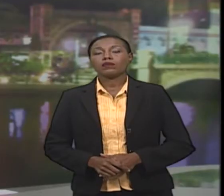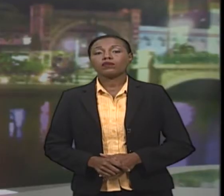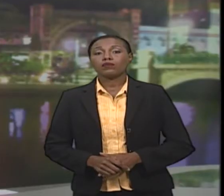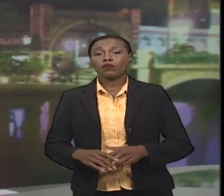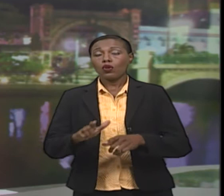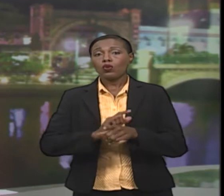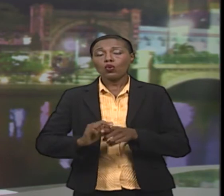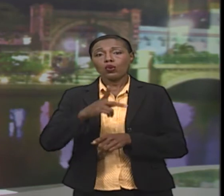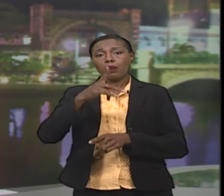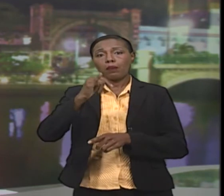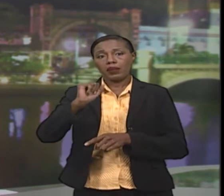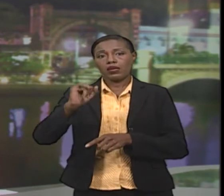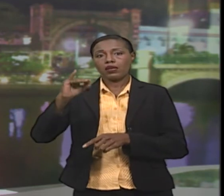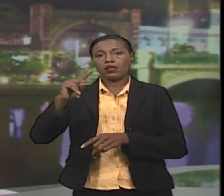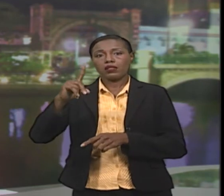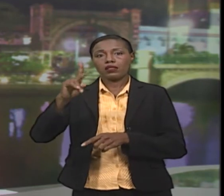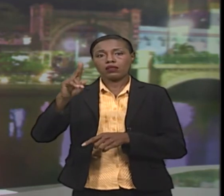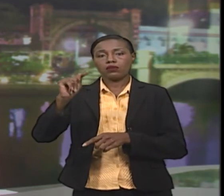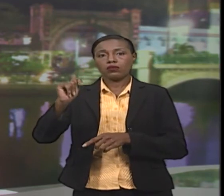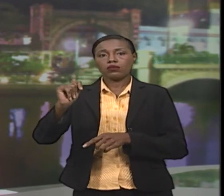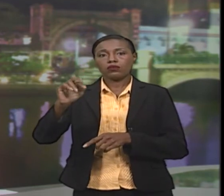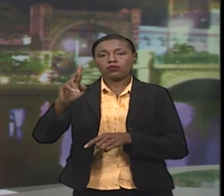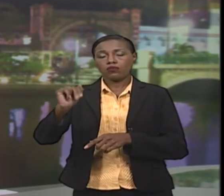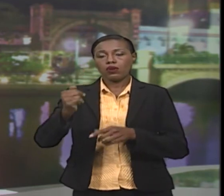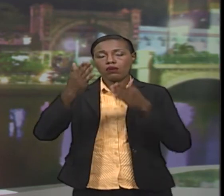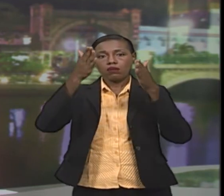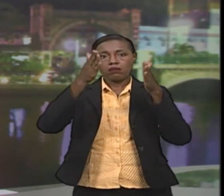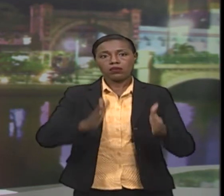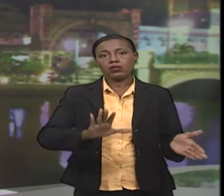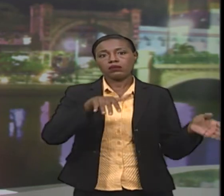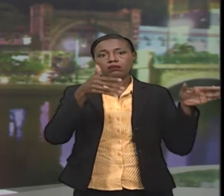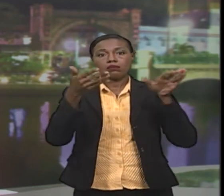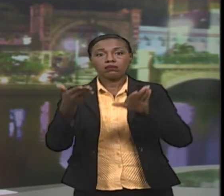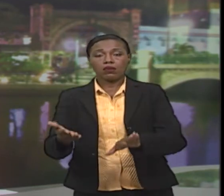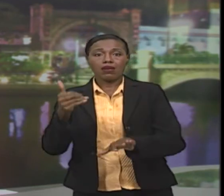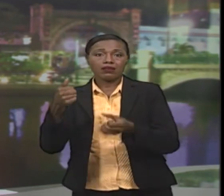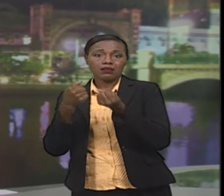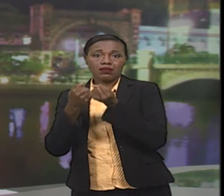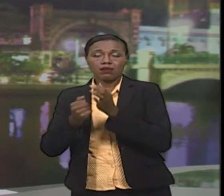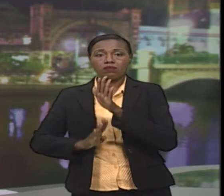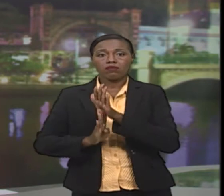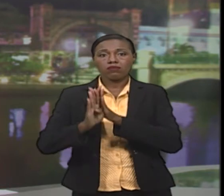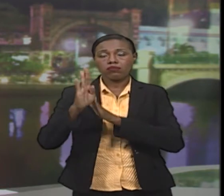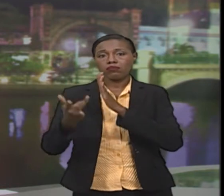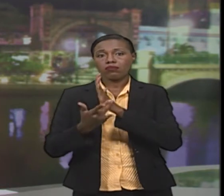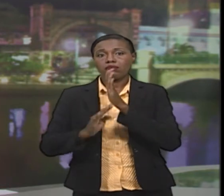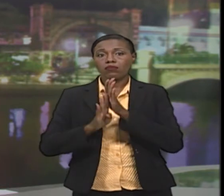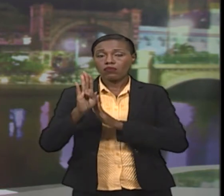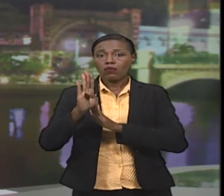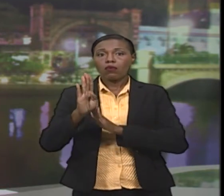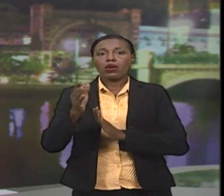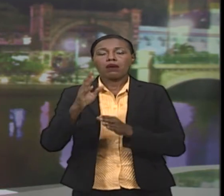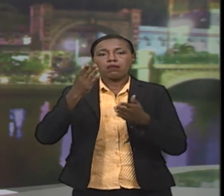Well, the local pork industry has lost a giant who has helped develop that, as well as the poultry sector.